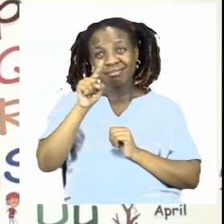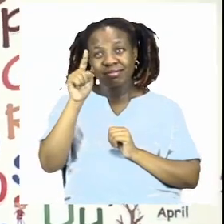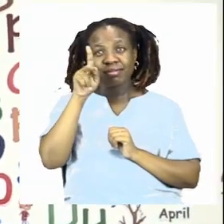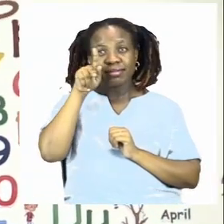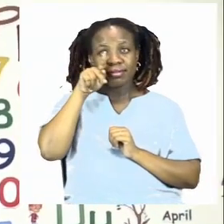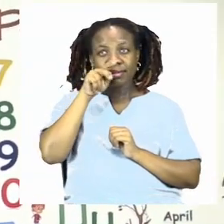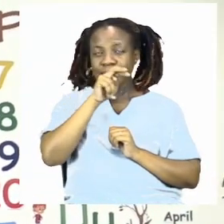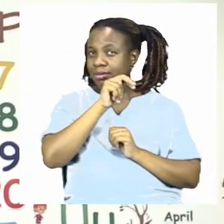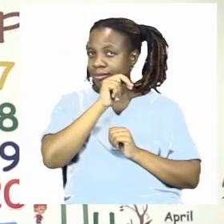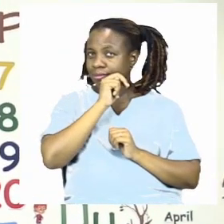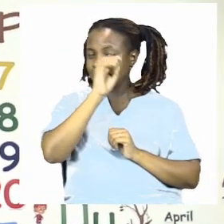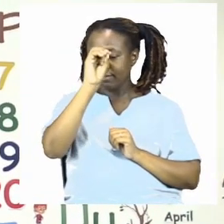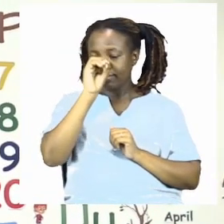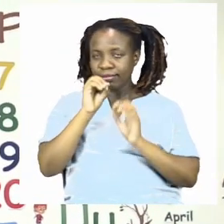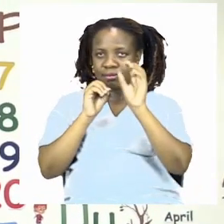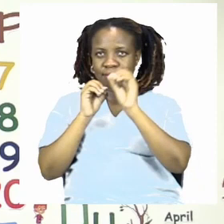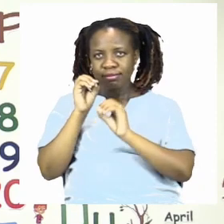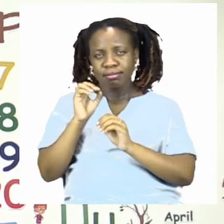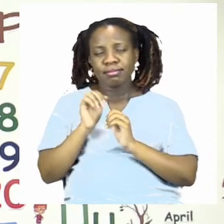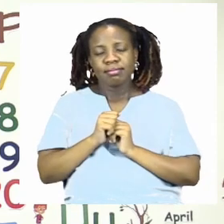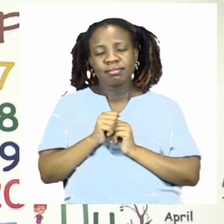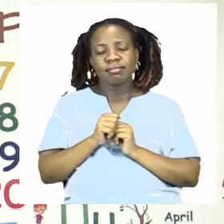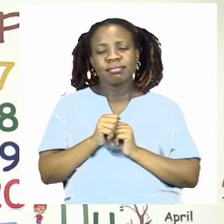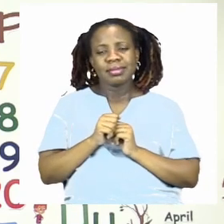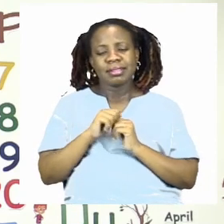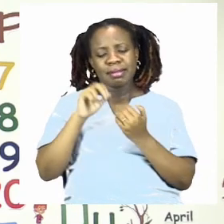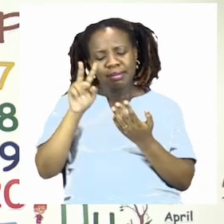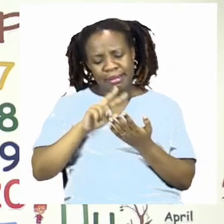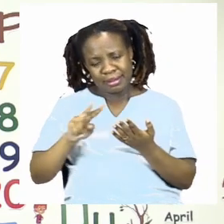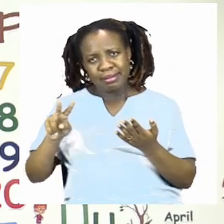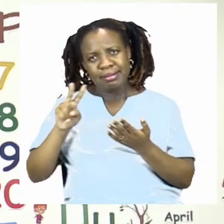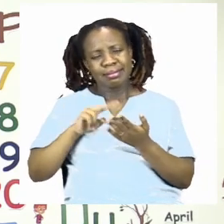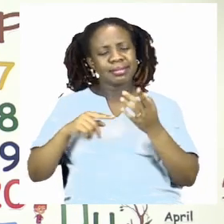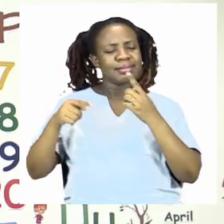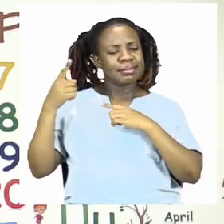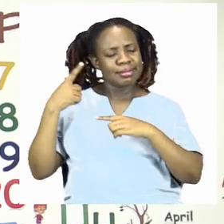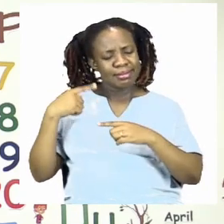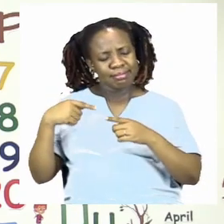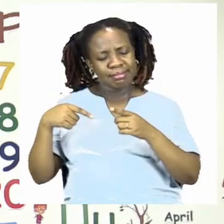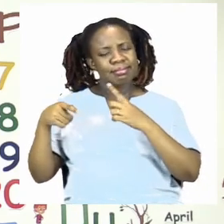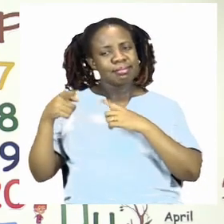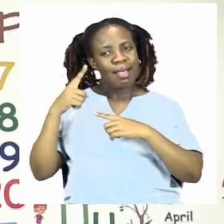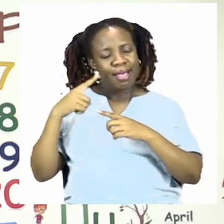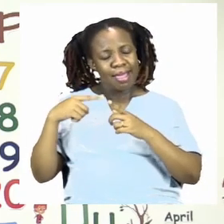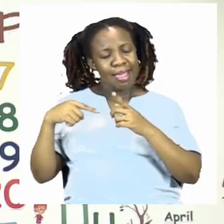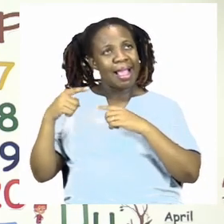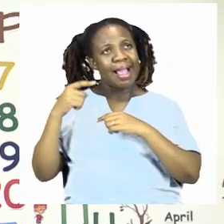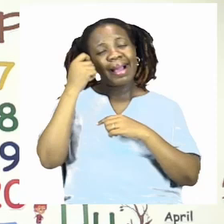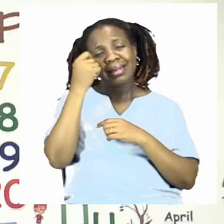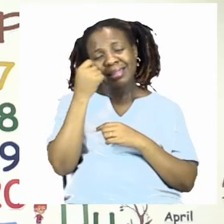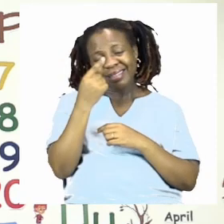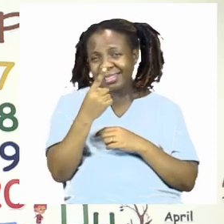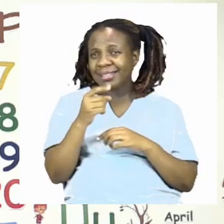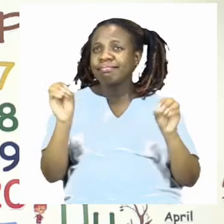not sure, you can go ahead and read it again and again, and if still you don't understand, you can